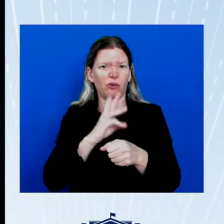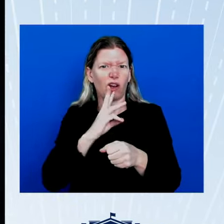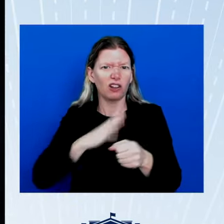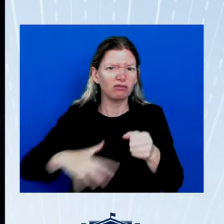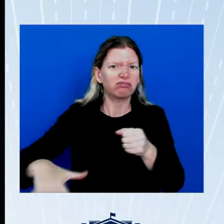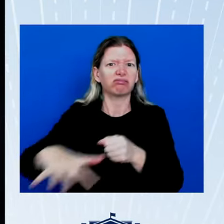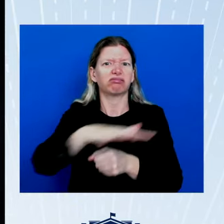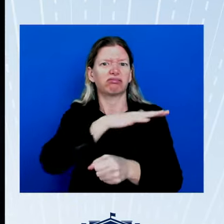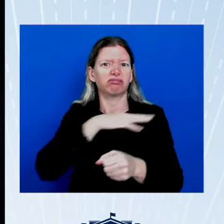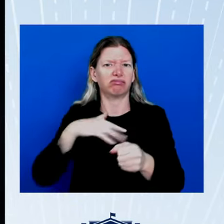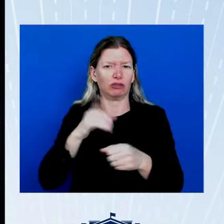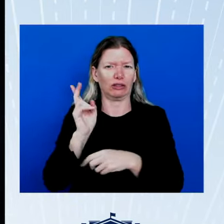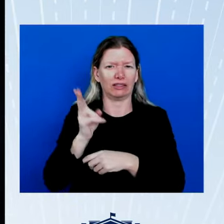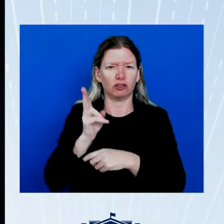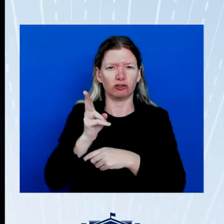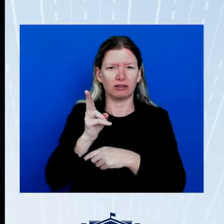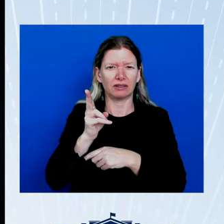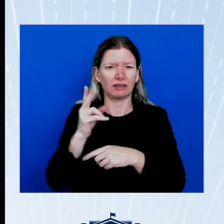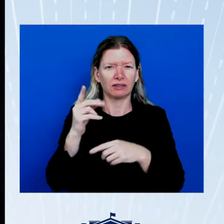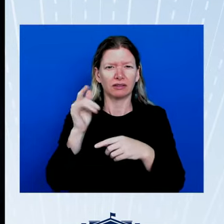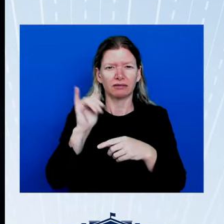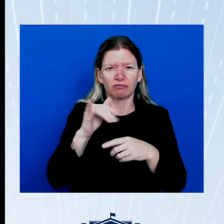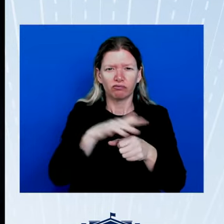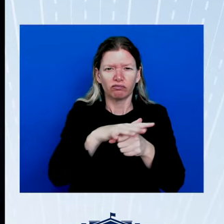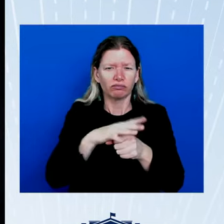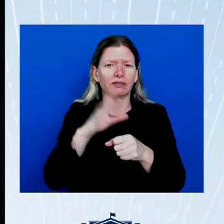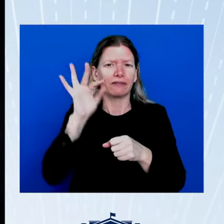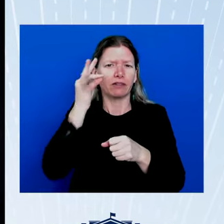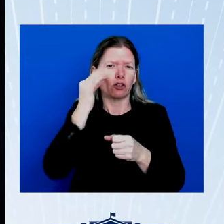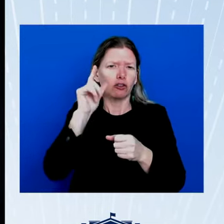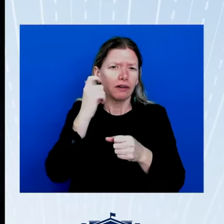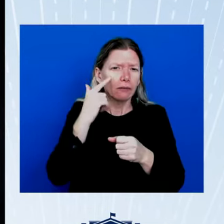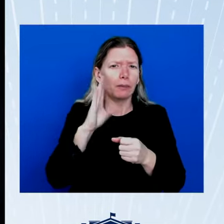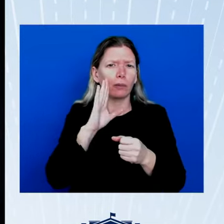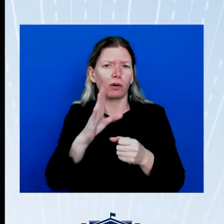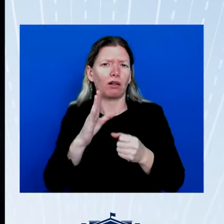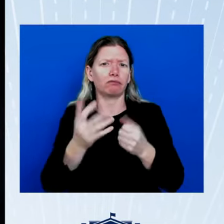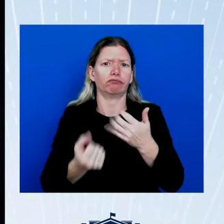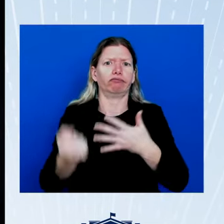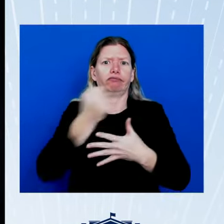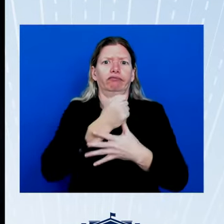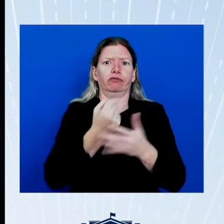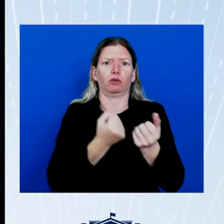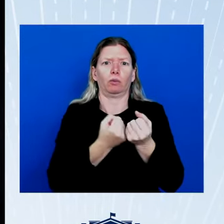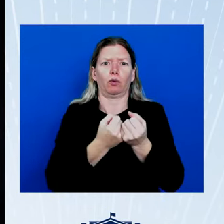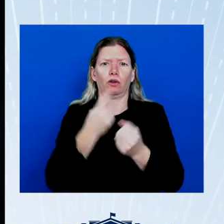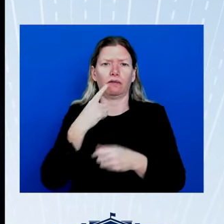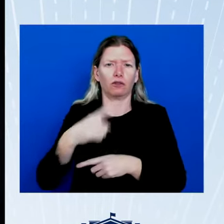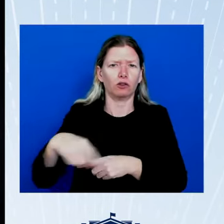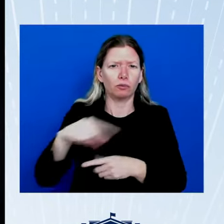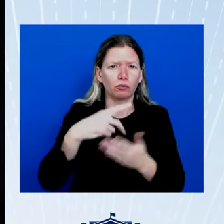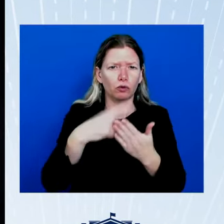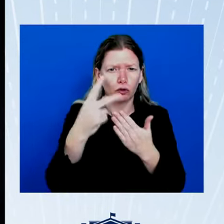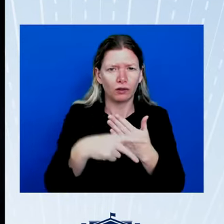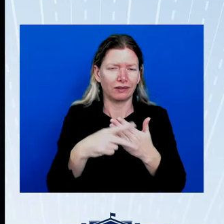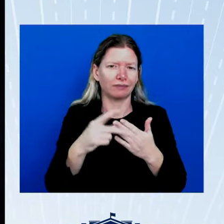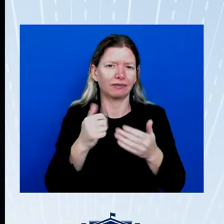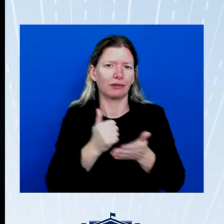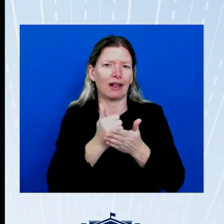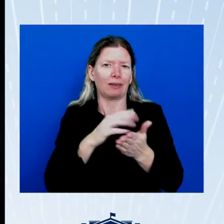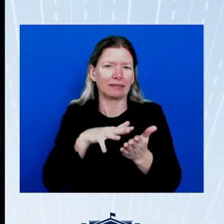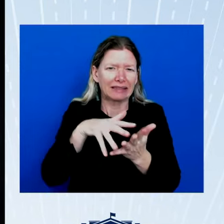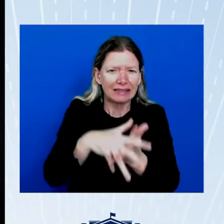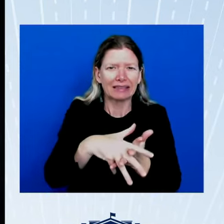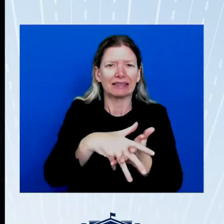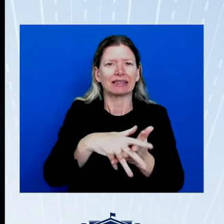programming that embeds climate resilience, Native and Indigenous language and cultural revitalization, and the elevation of Pacific